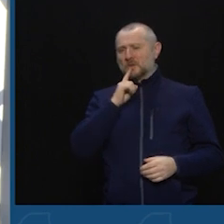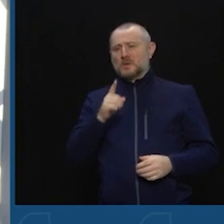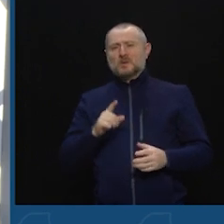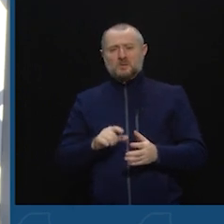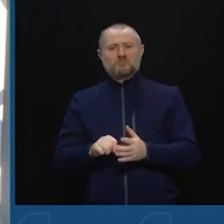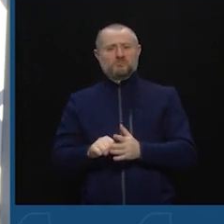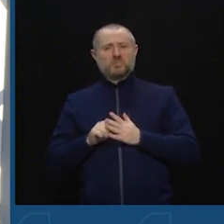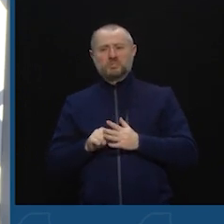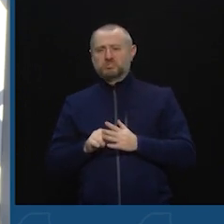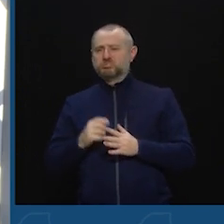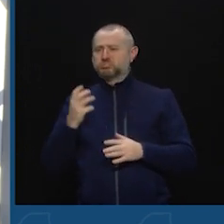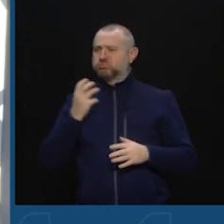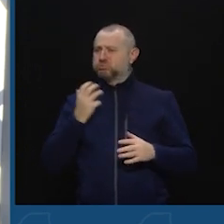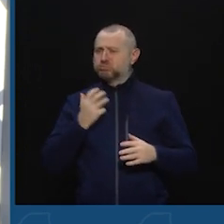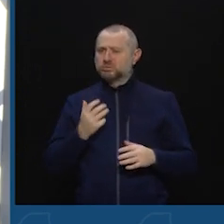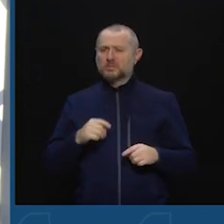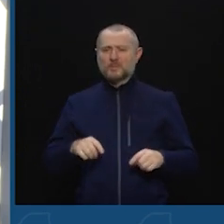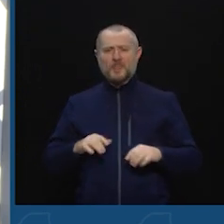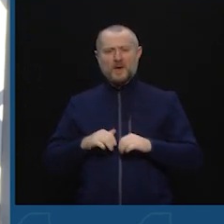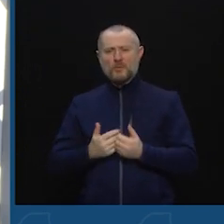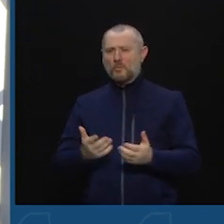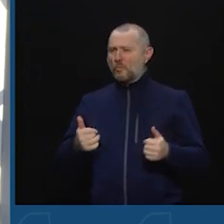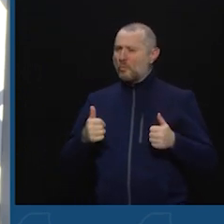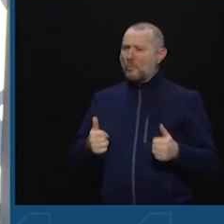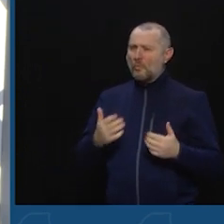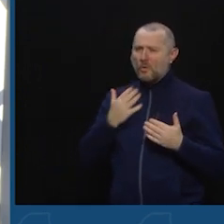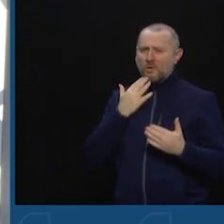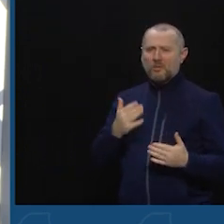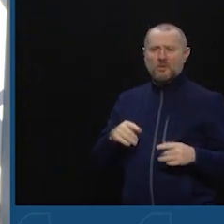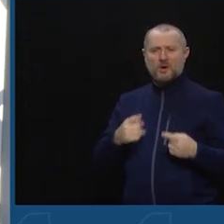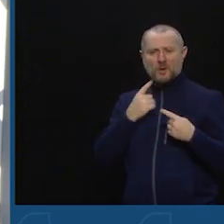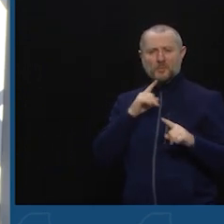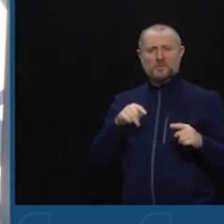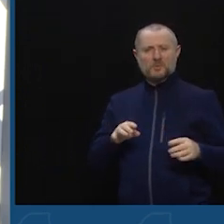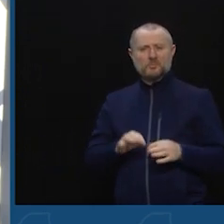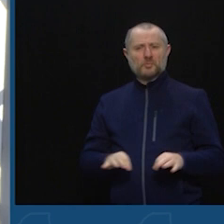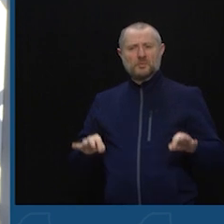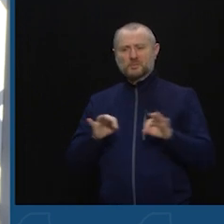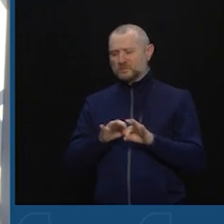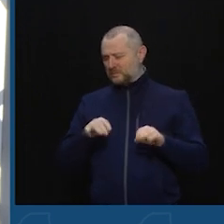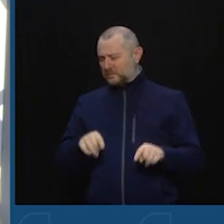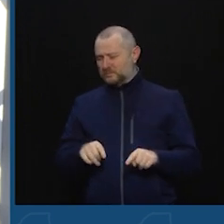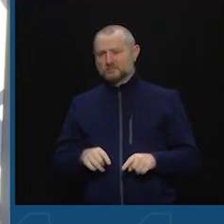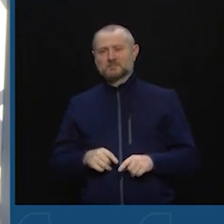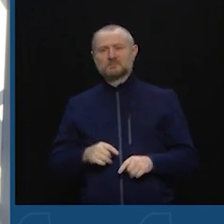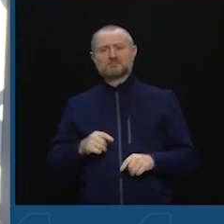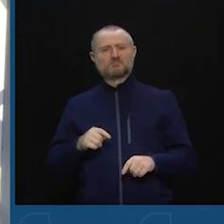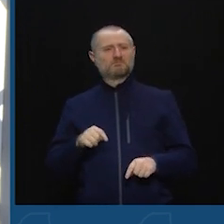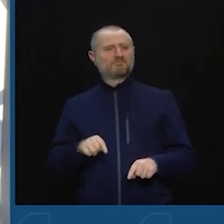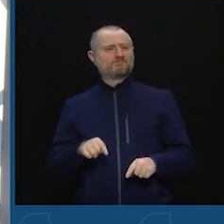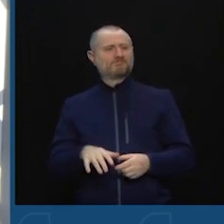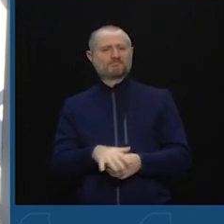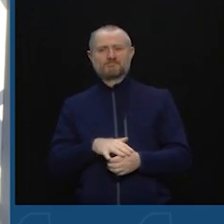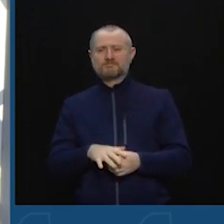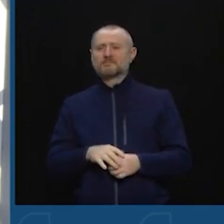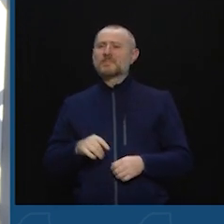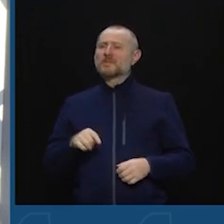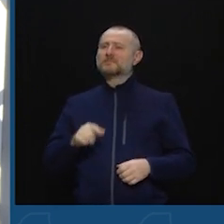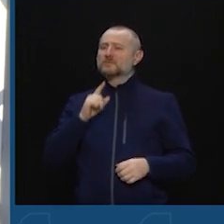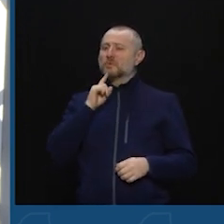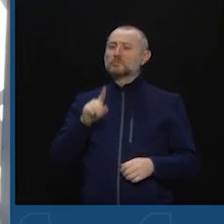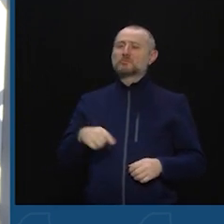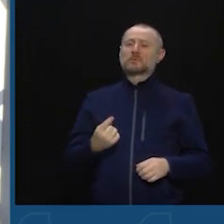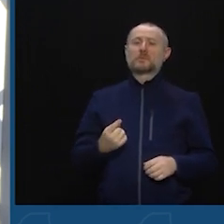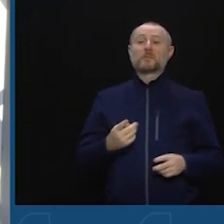impressed with how well we were able to accomplish this important feat. This is more than just a place where people take off